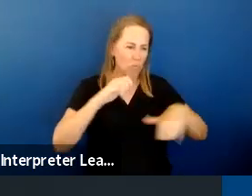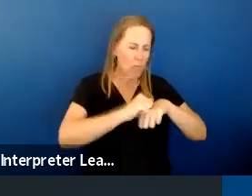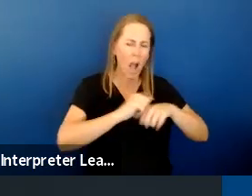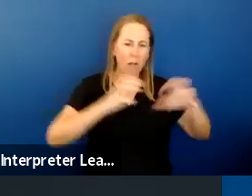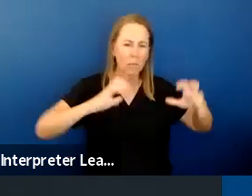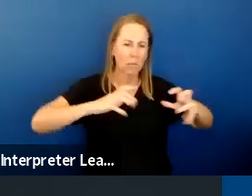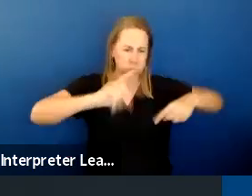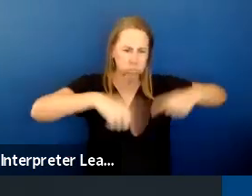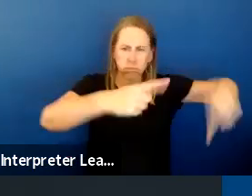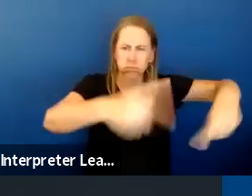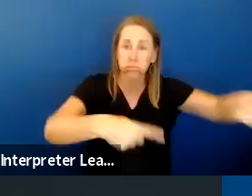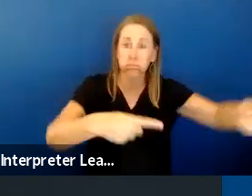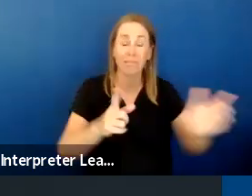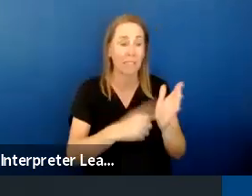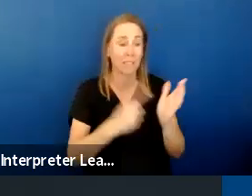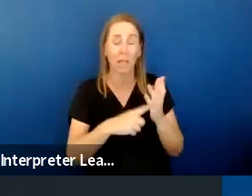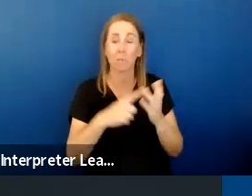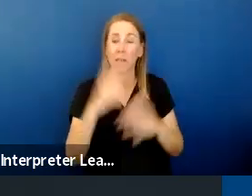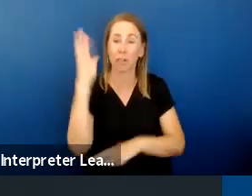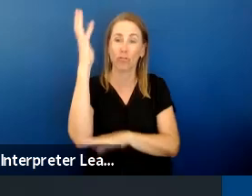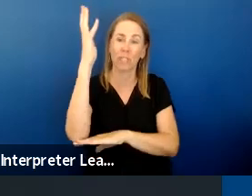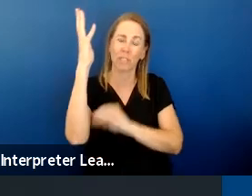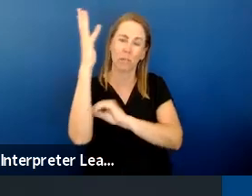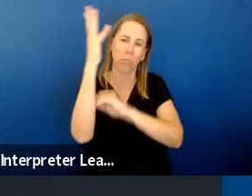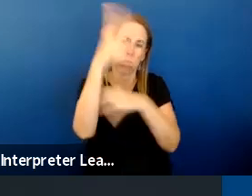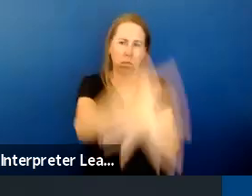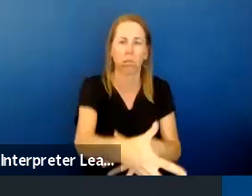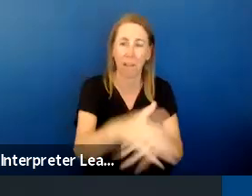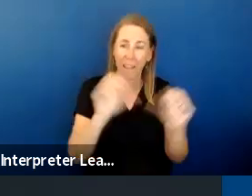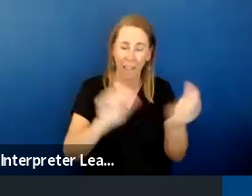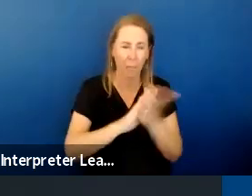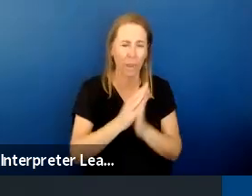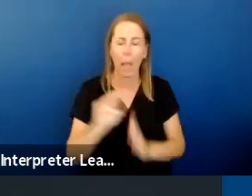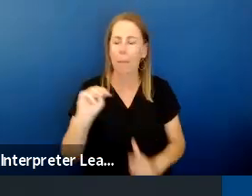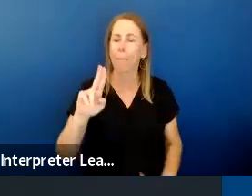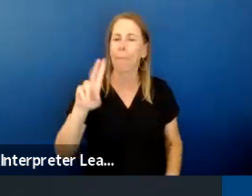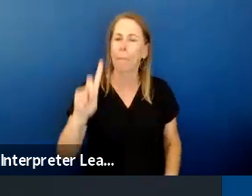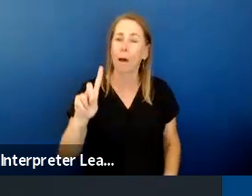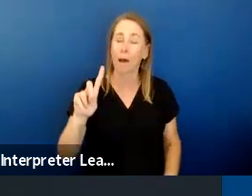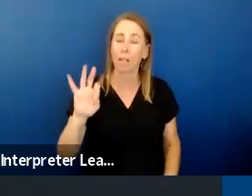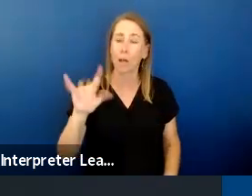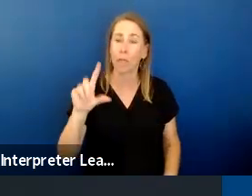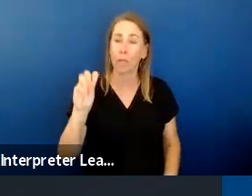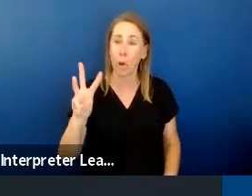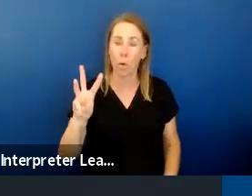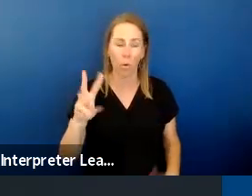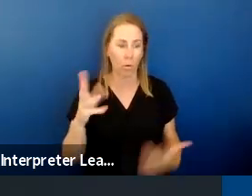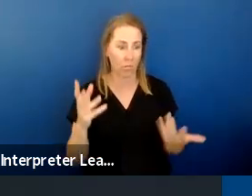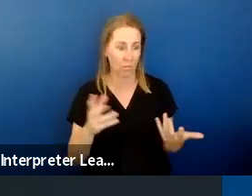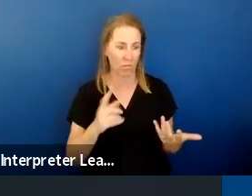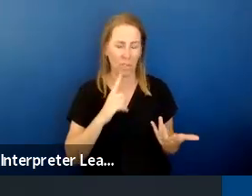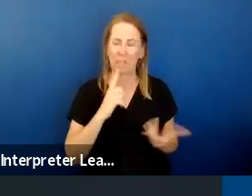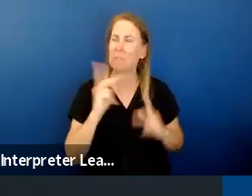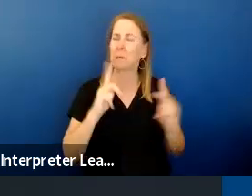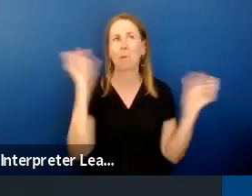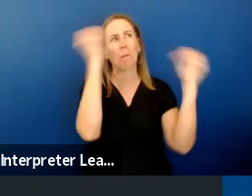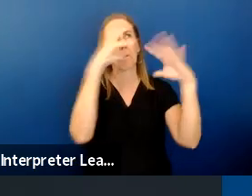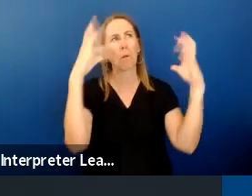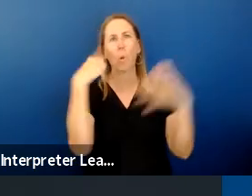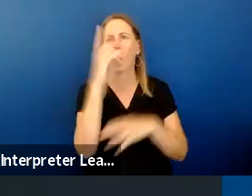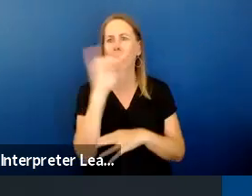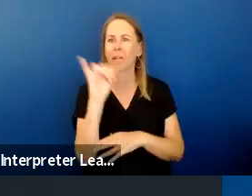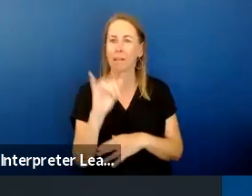to visualize what a mud flow is, but mud flows are rivers of flowing mud on the surface of